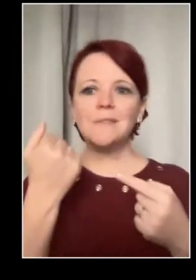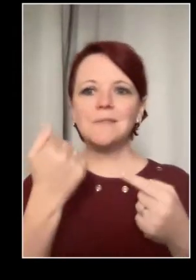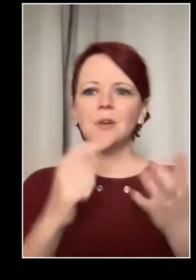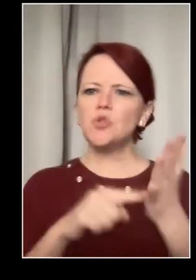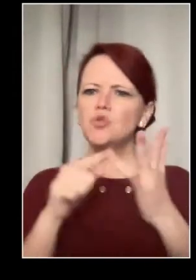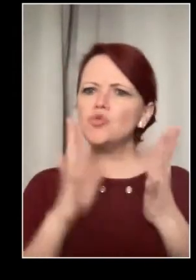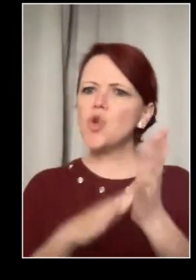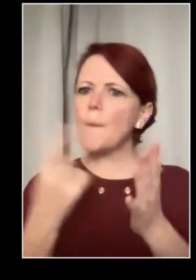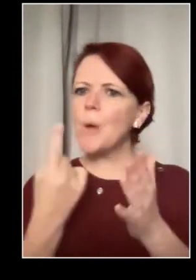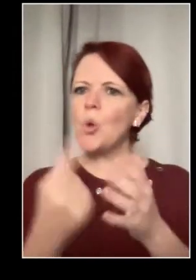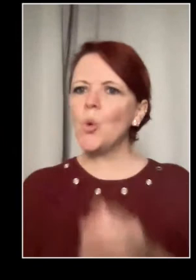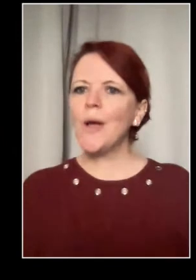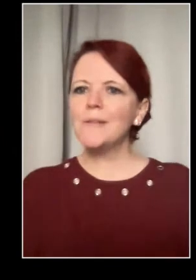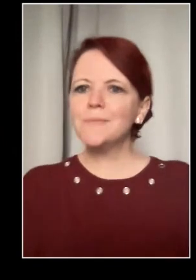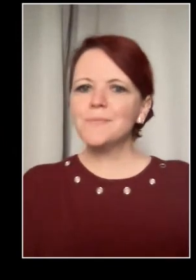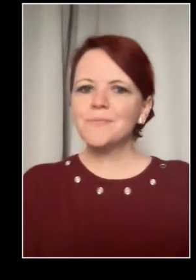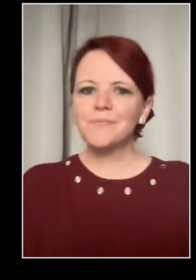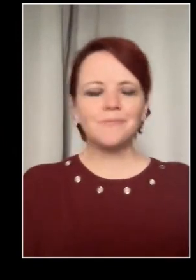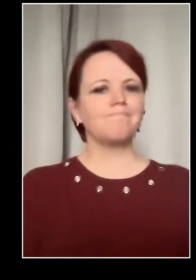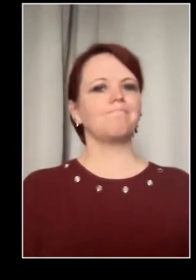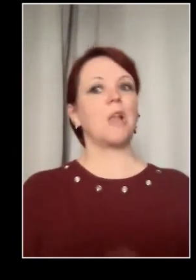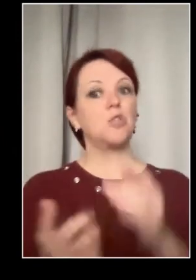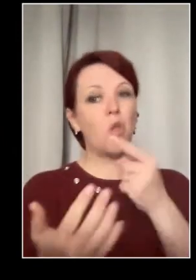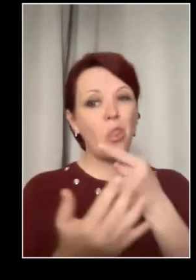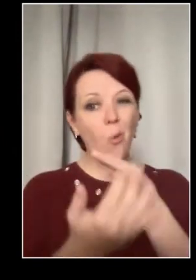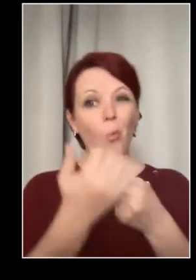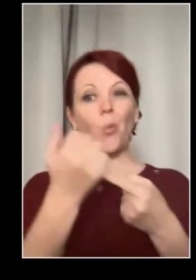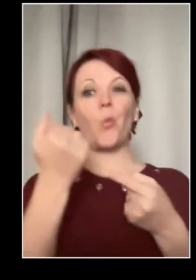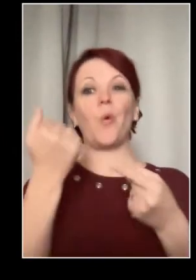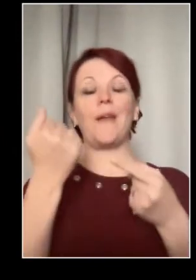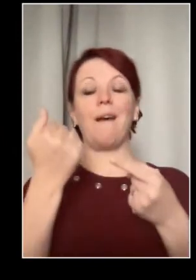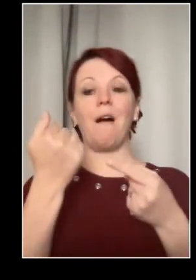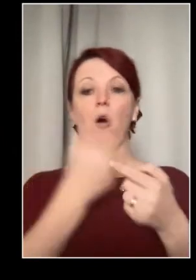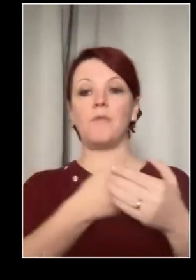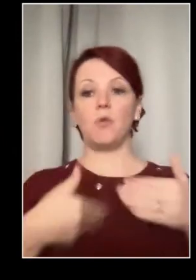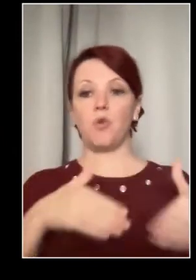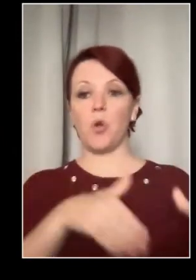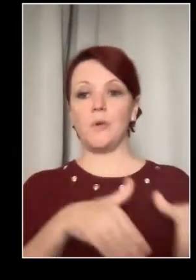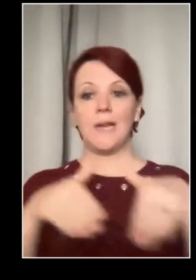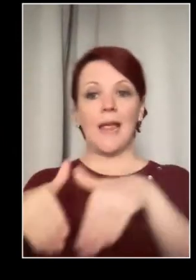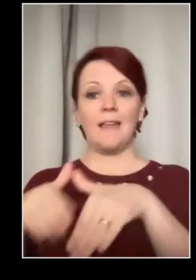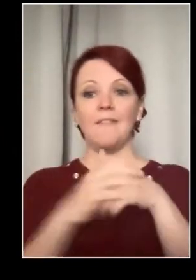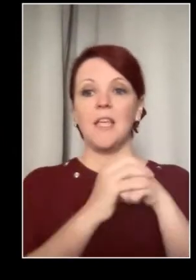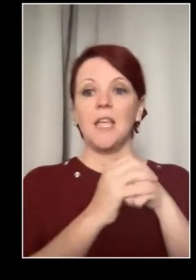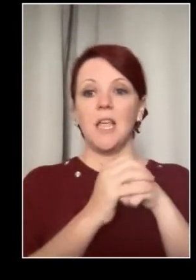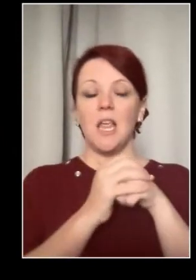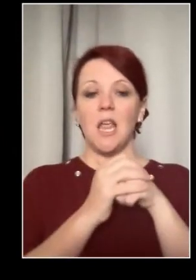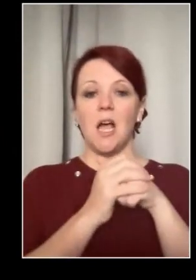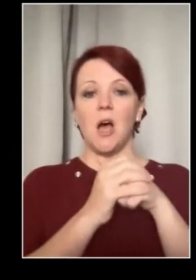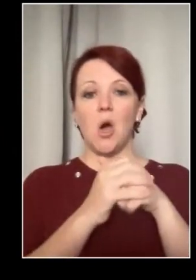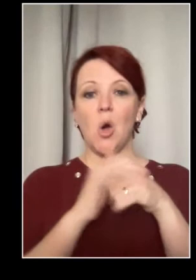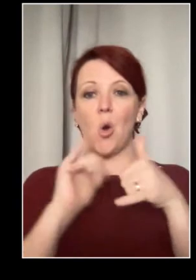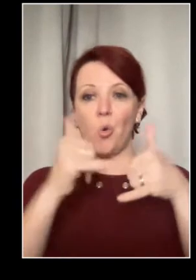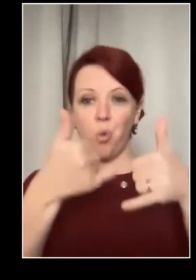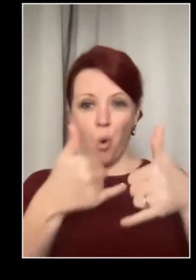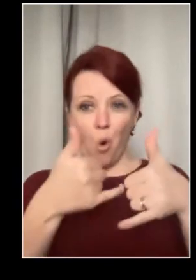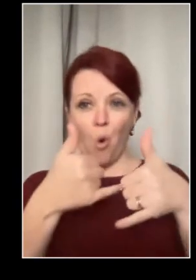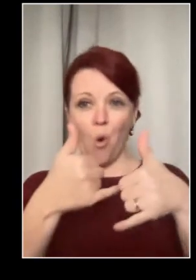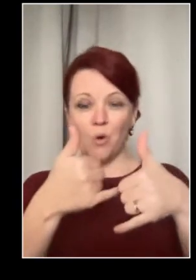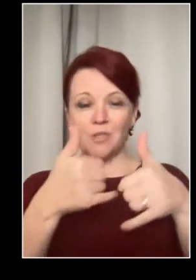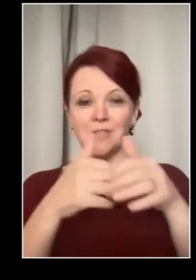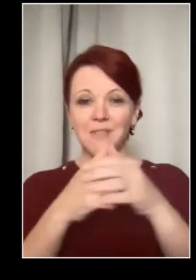it? Okay, so the winner of the Royal Navy Award for Higher or Degree Apprentice of the Year